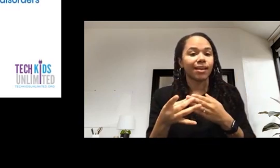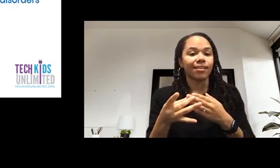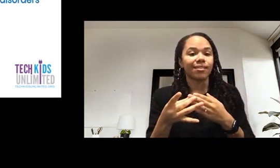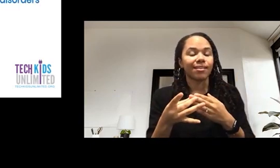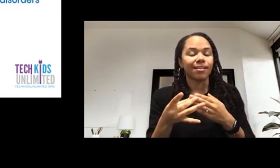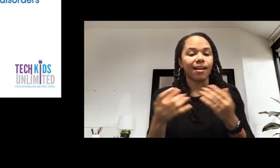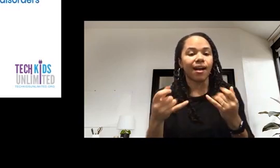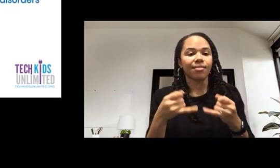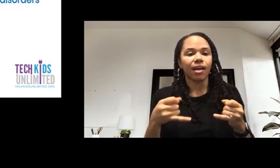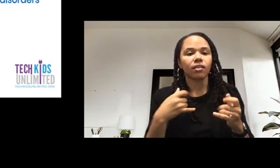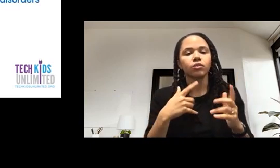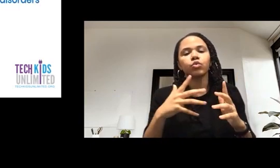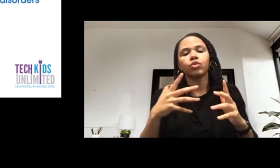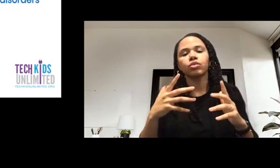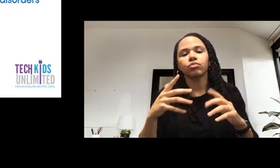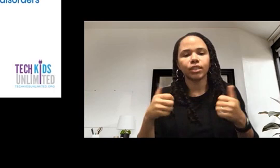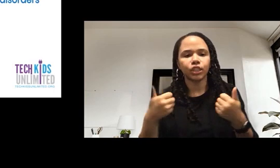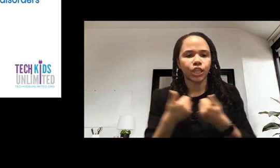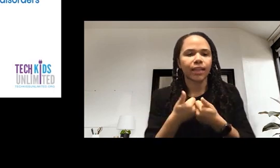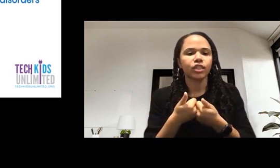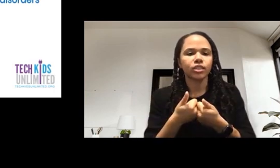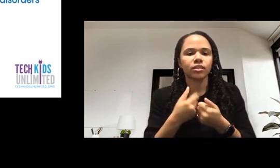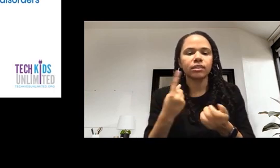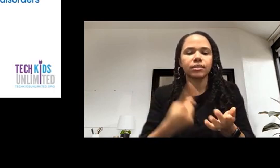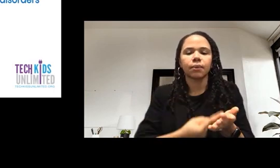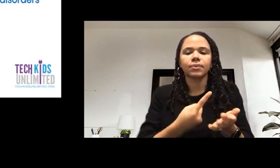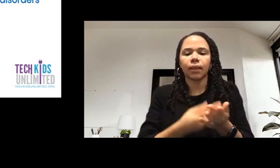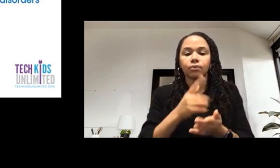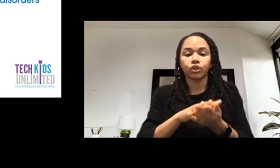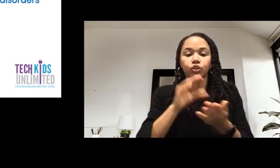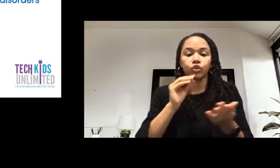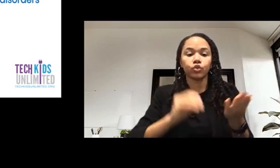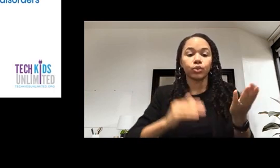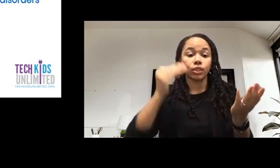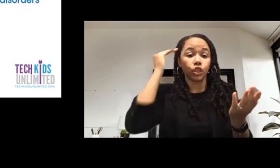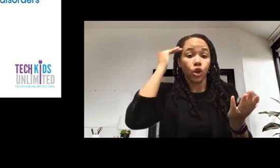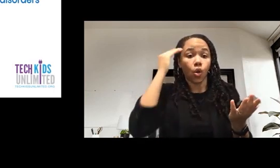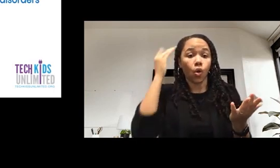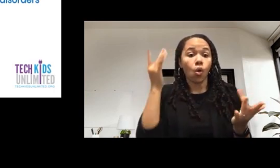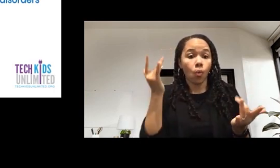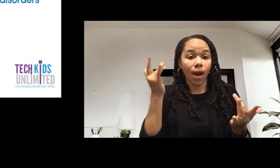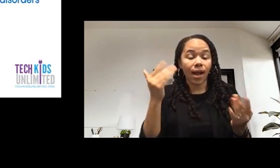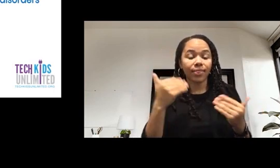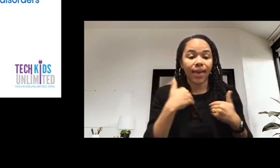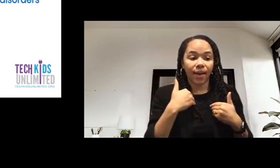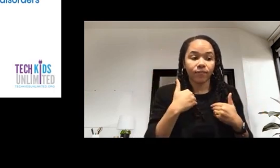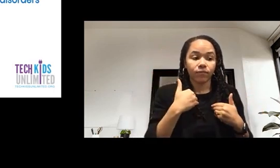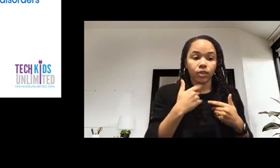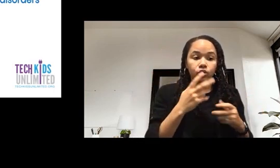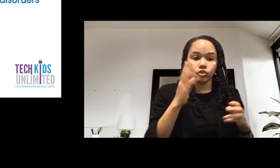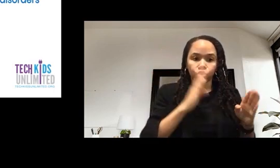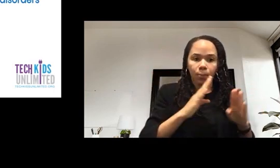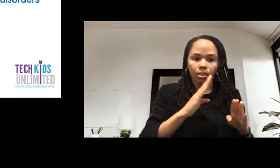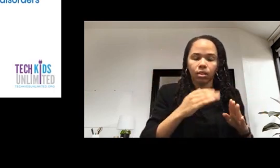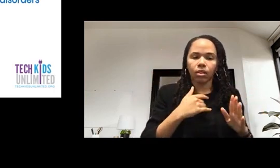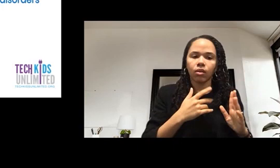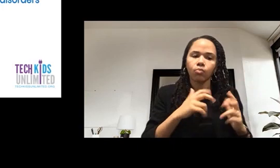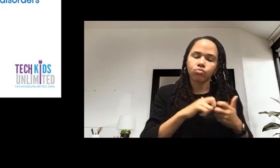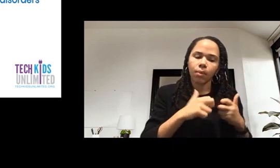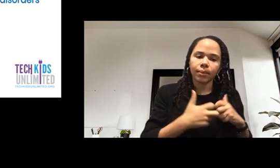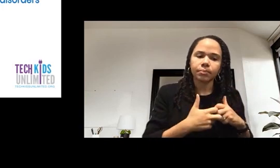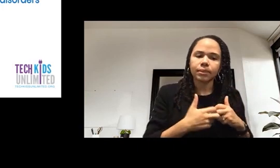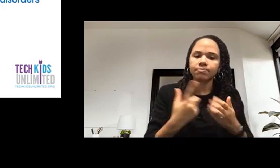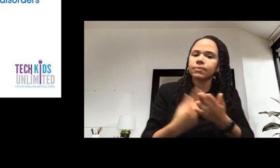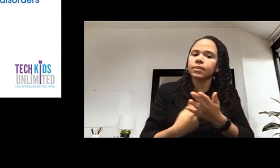and challenges is that sometimes our students know why they're having trouble and sometimes they don't. We're using methods we've heard about all